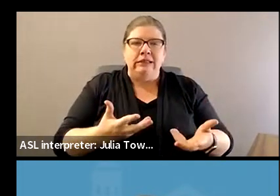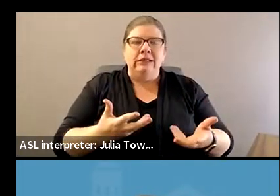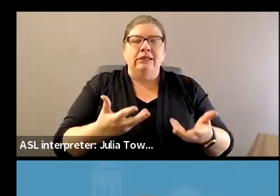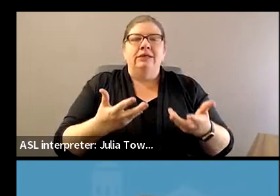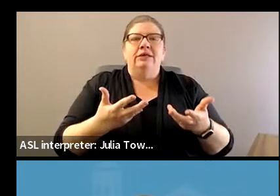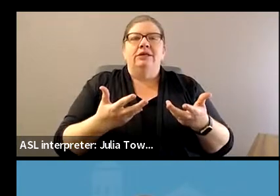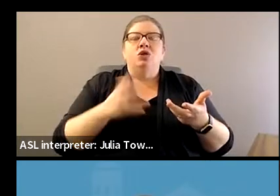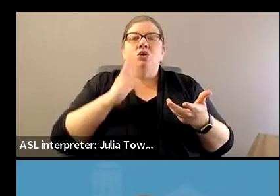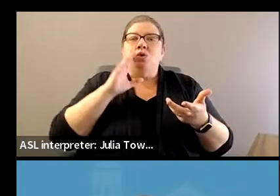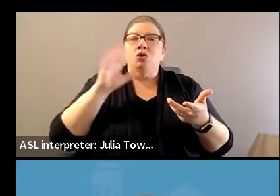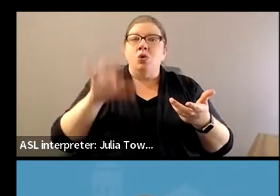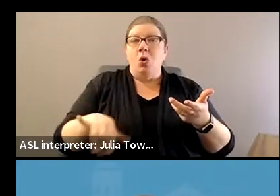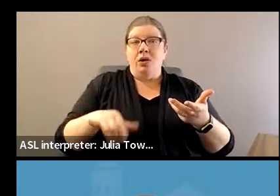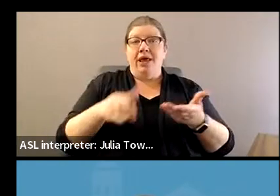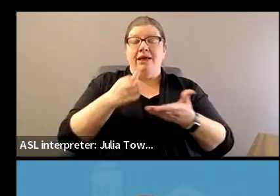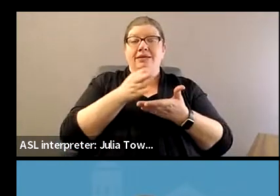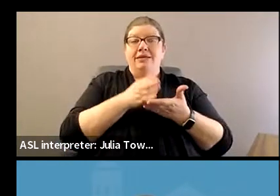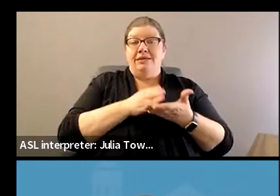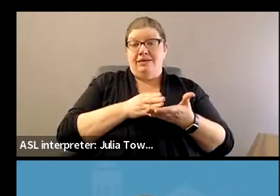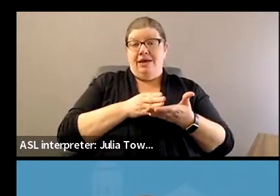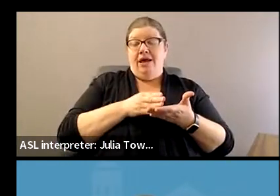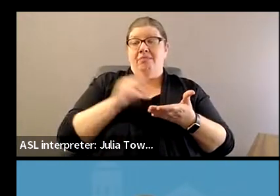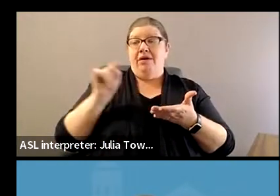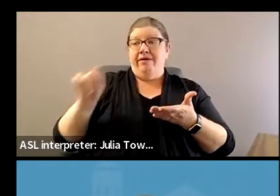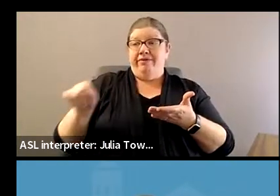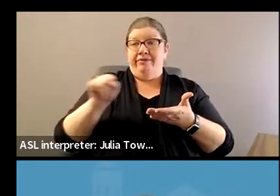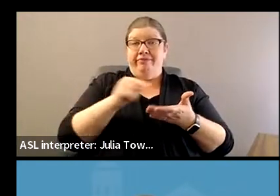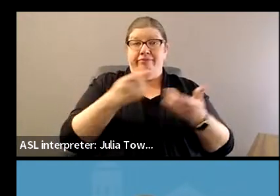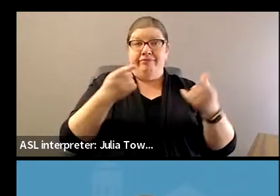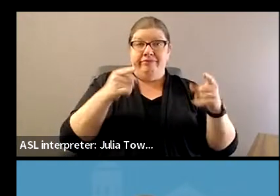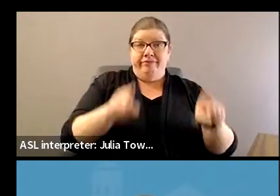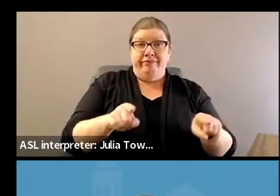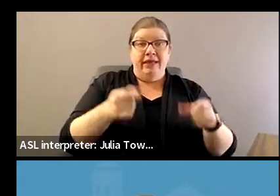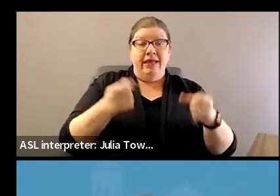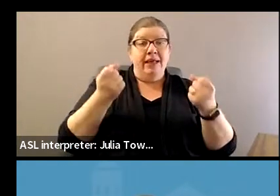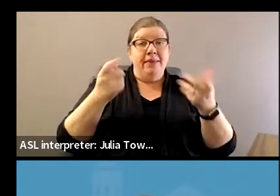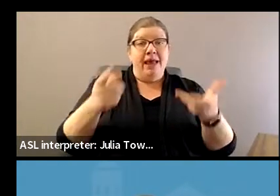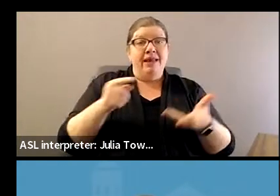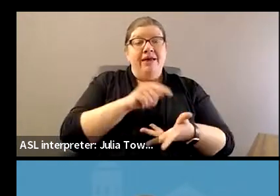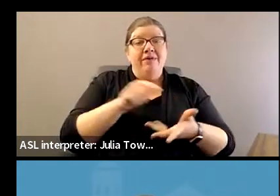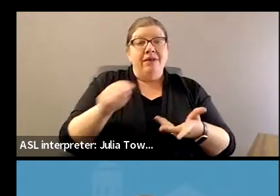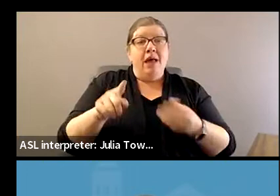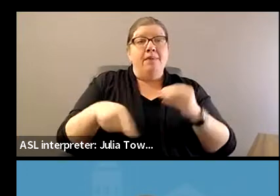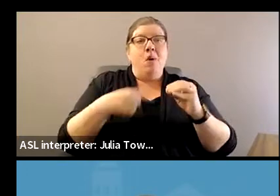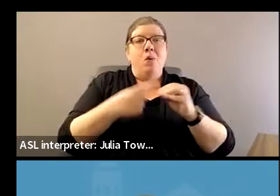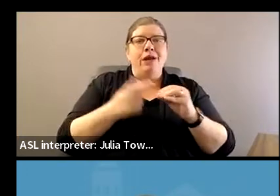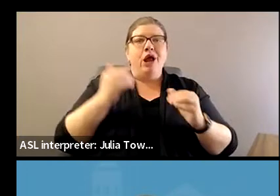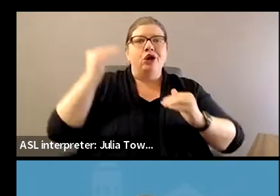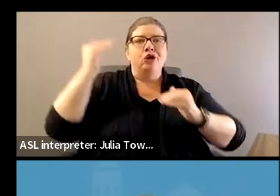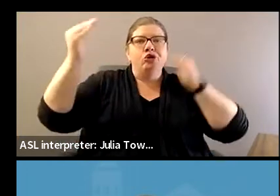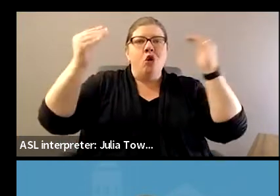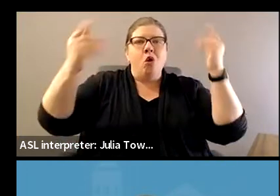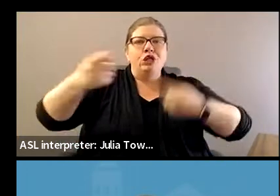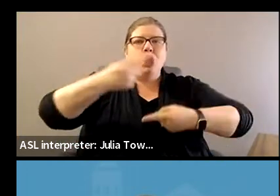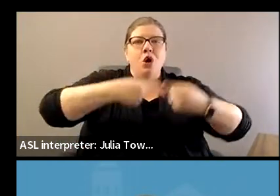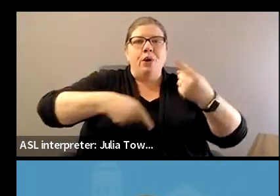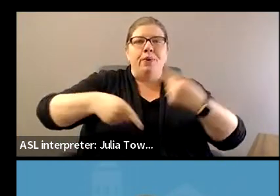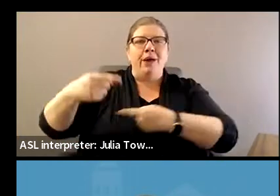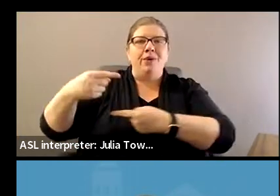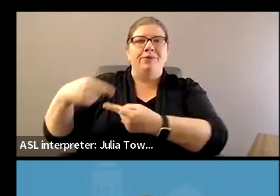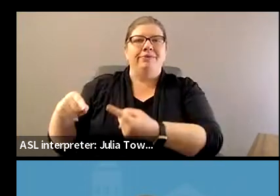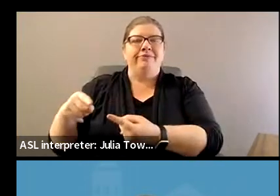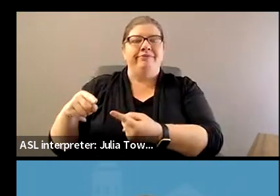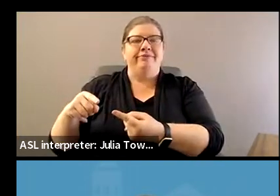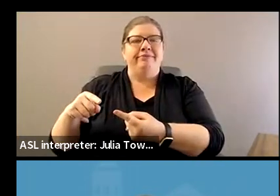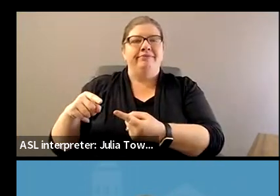to know that some of these instances and many of them are when we have adults around.